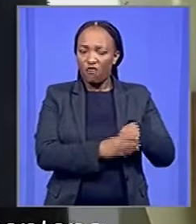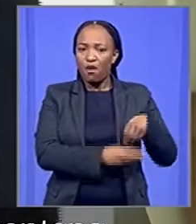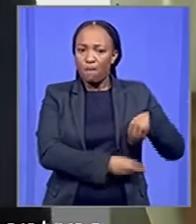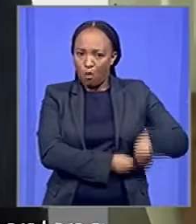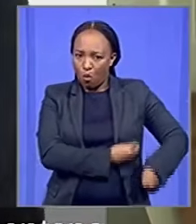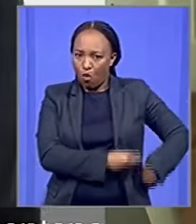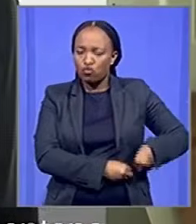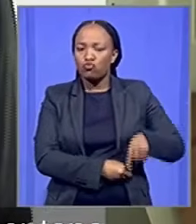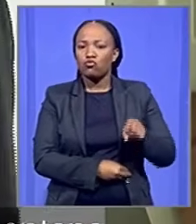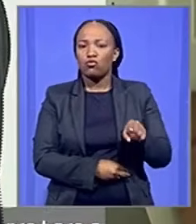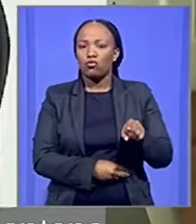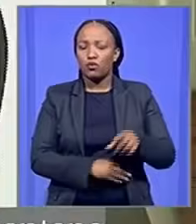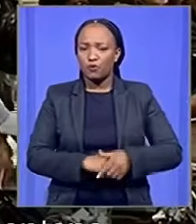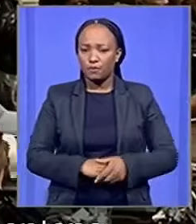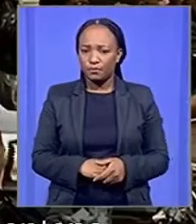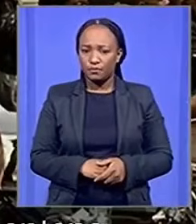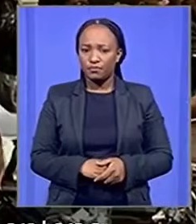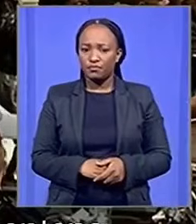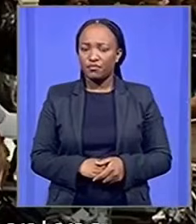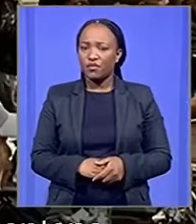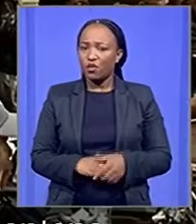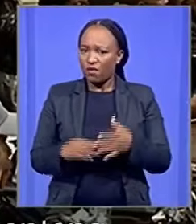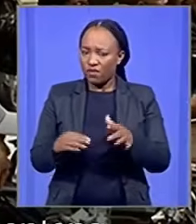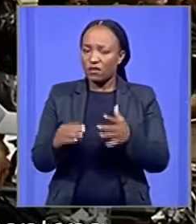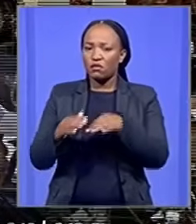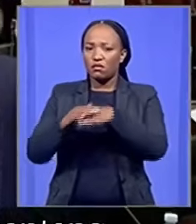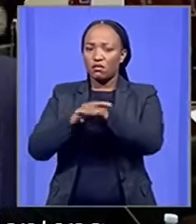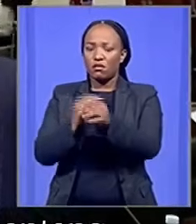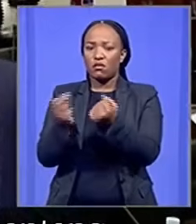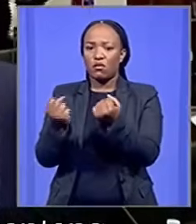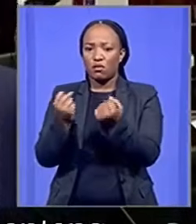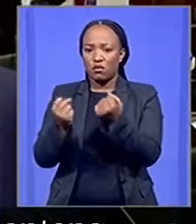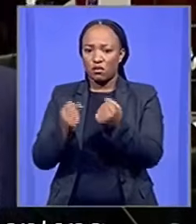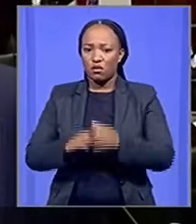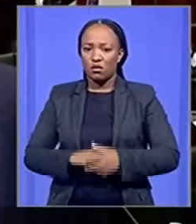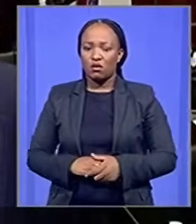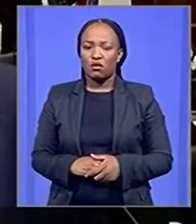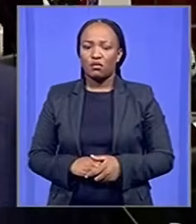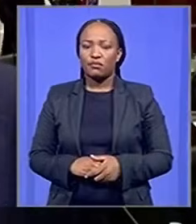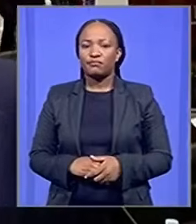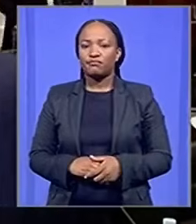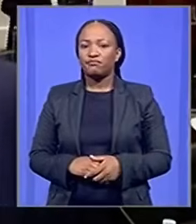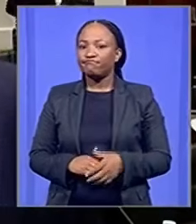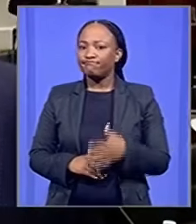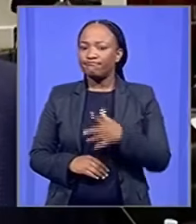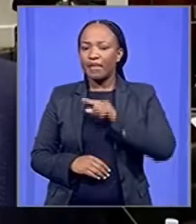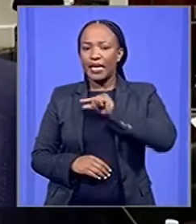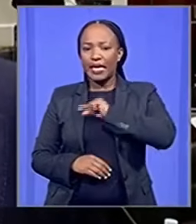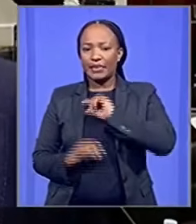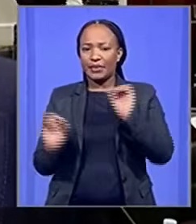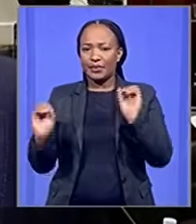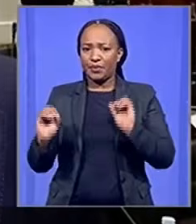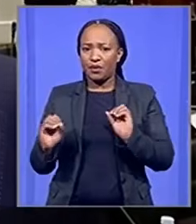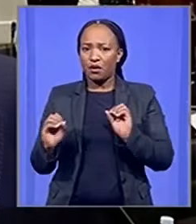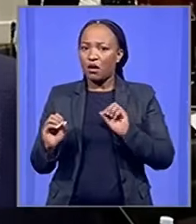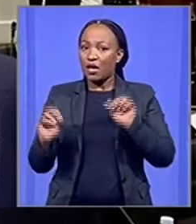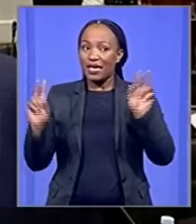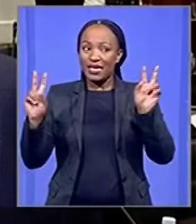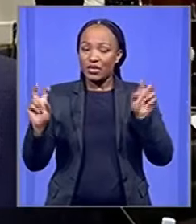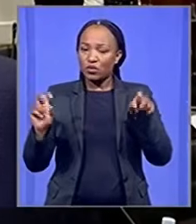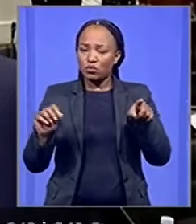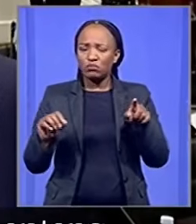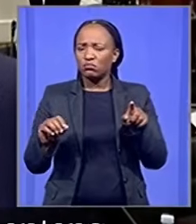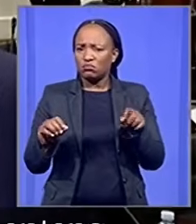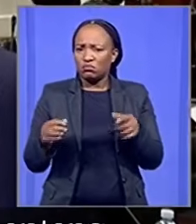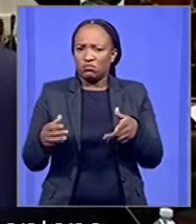kgotla. My innocence, I think the state case is non-existent, but that matter, I'm not here about it now. We'll ventilate